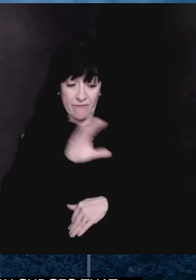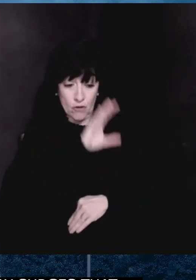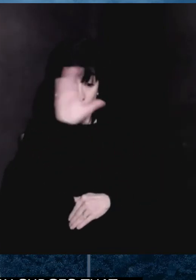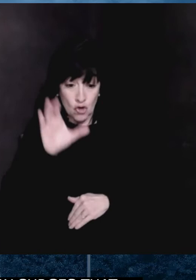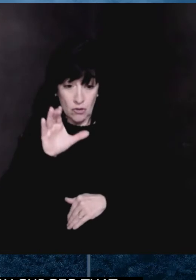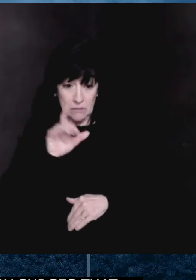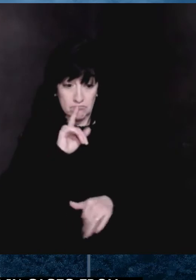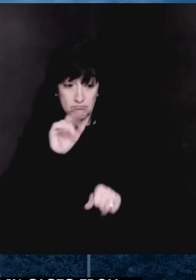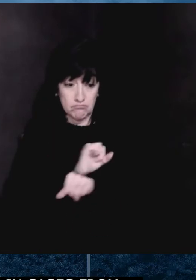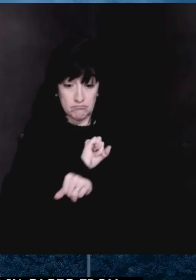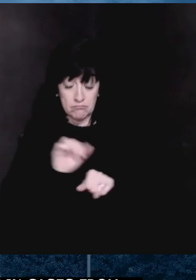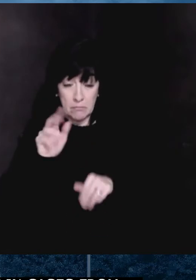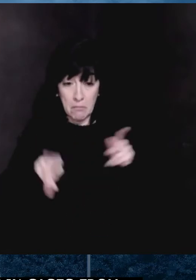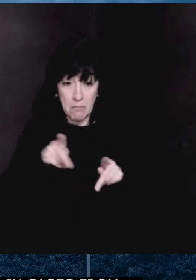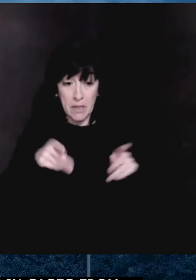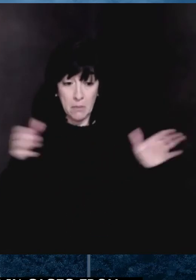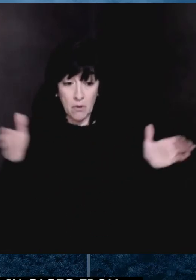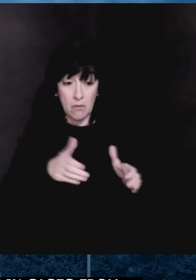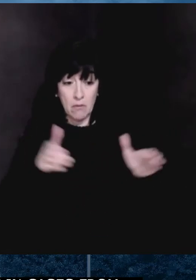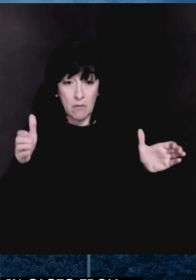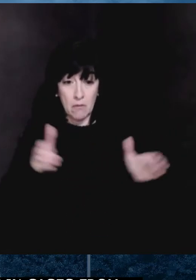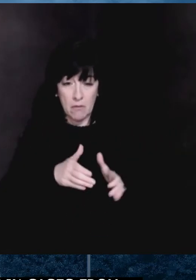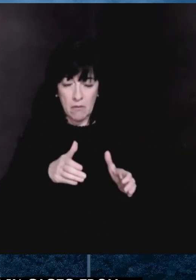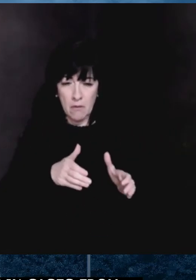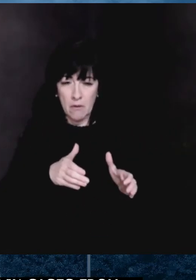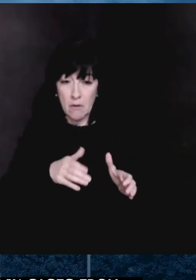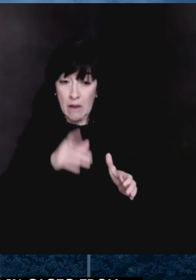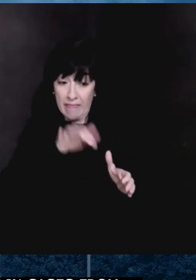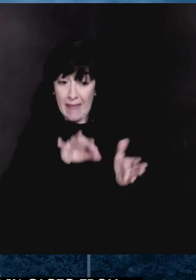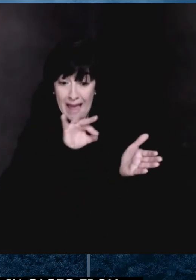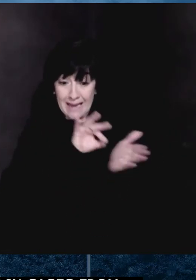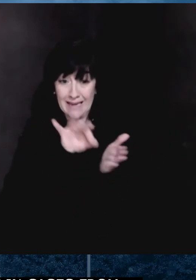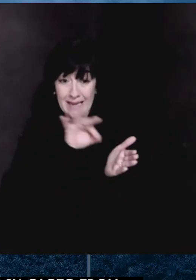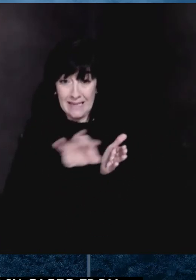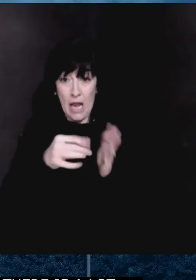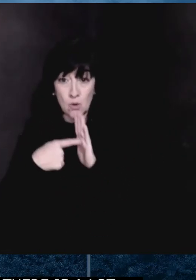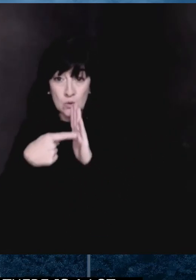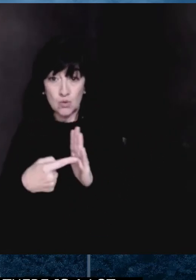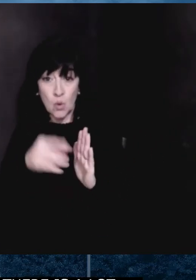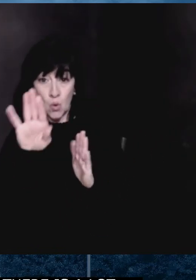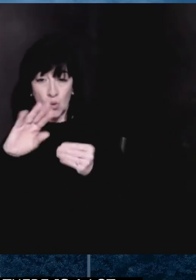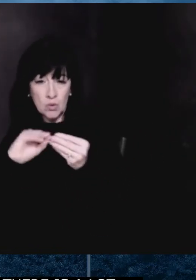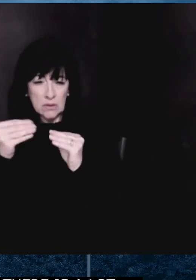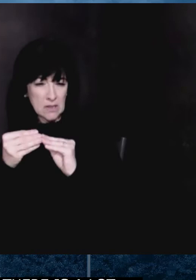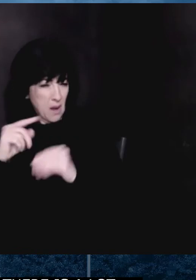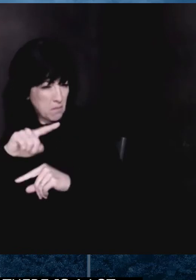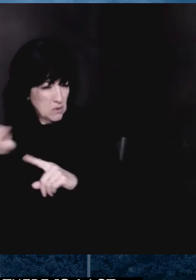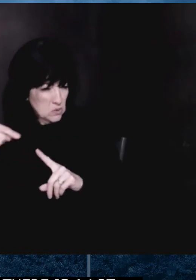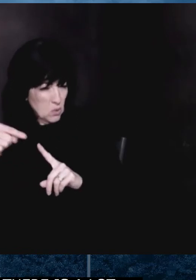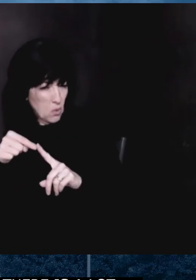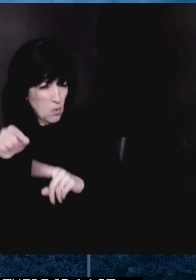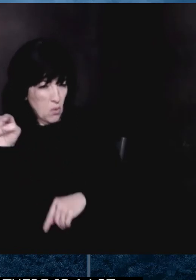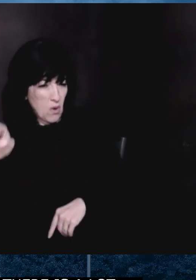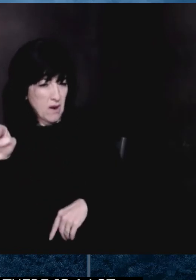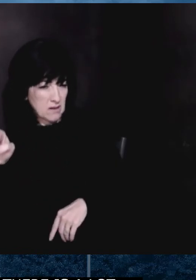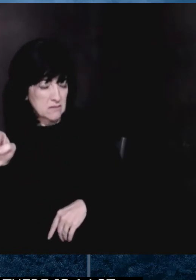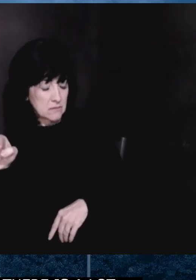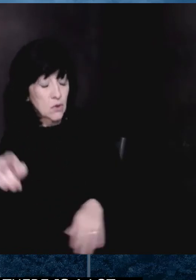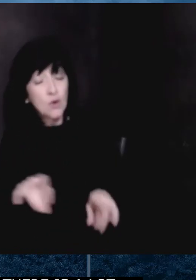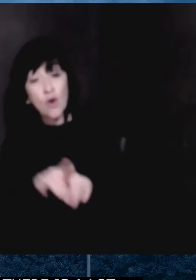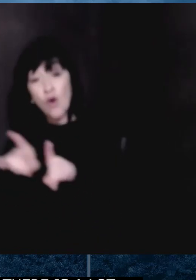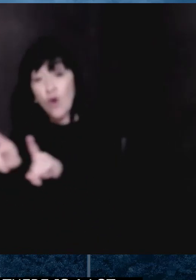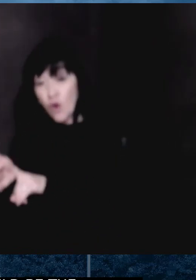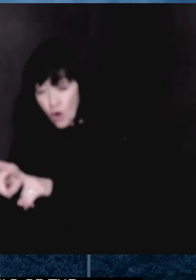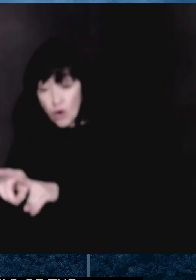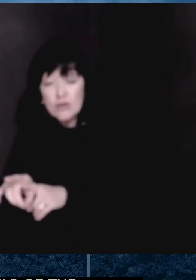And there's a lot of talk about these surges upon surges. What would be the breaking point for hospitals? And could